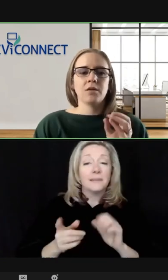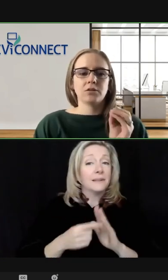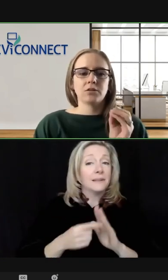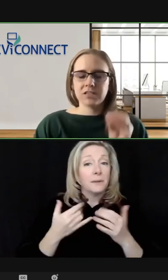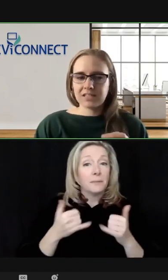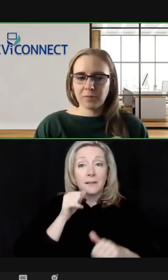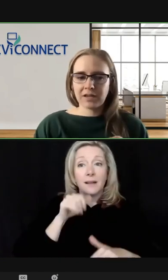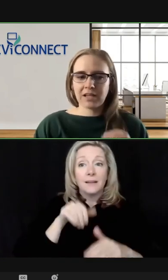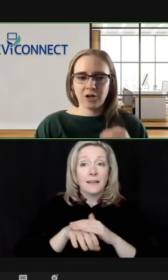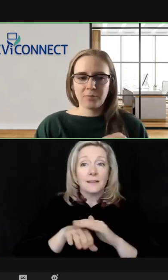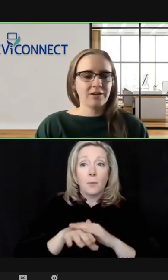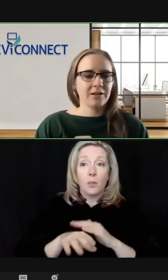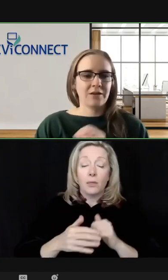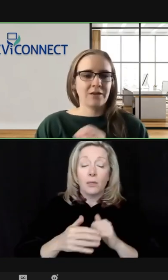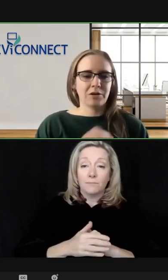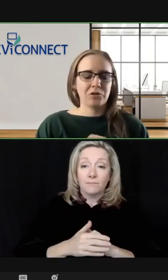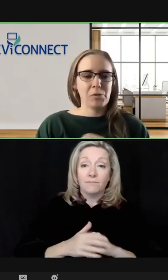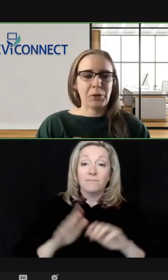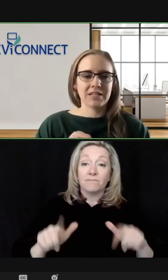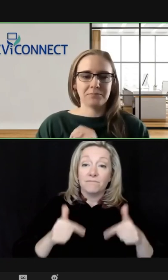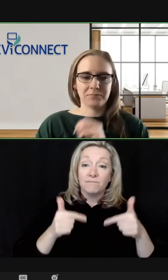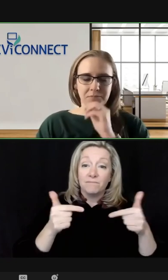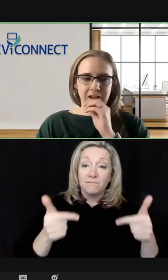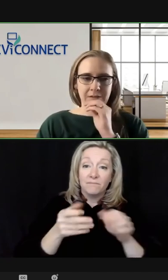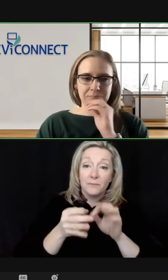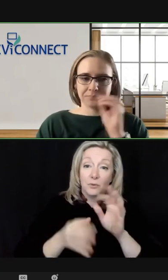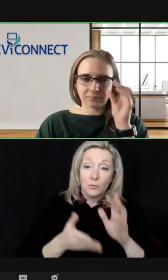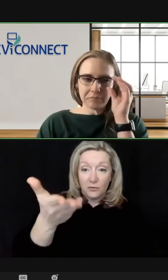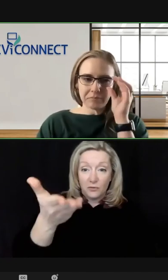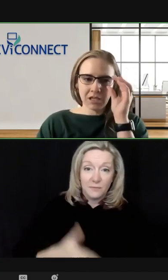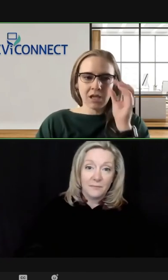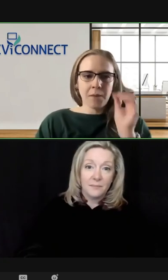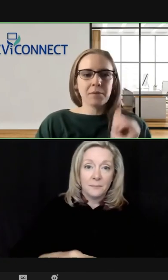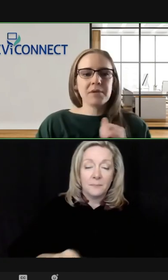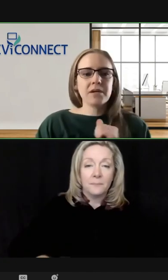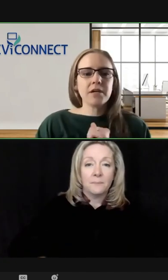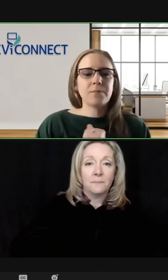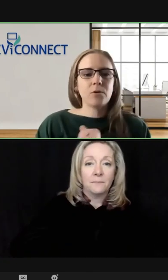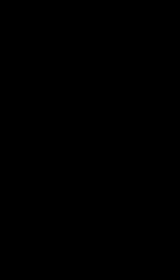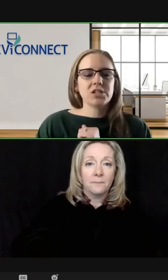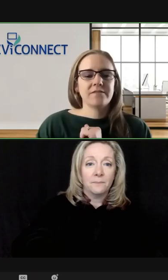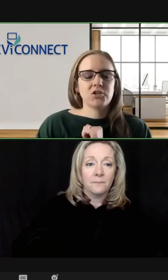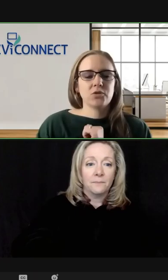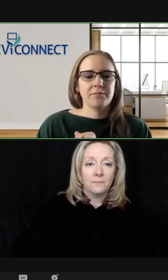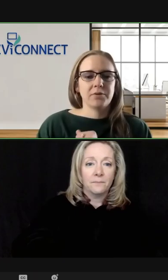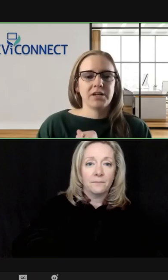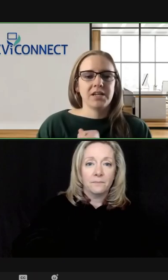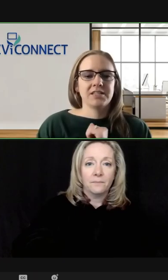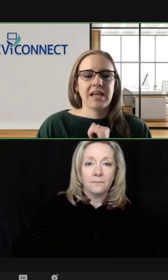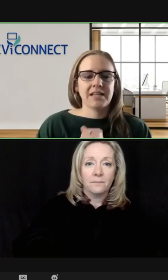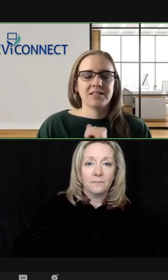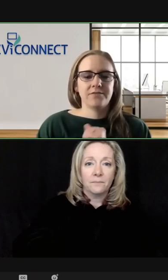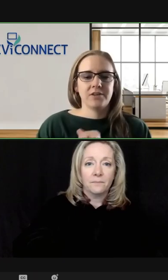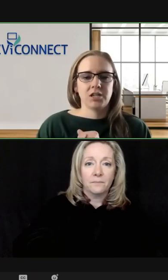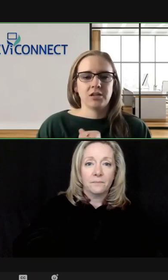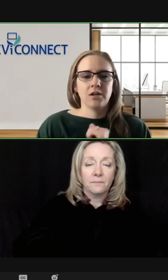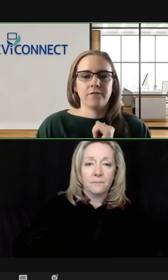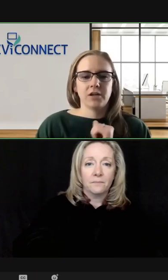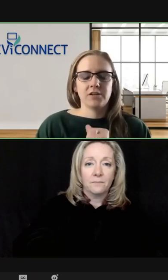So Christine Roman, in her book, again, I'm going to quote her, said, but mere exposure to visual input is